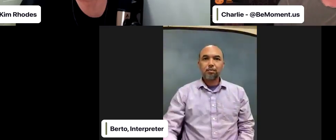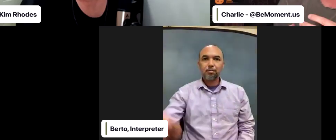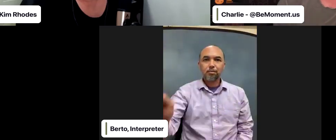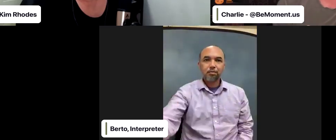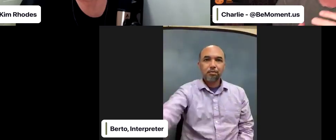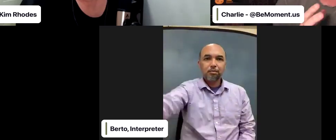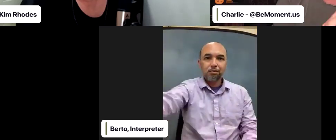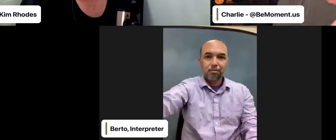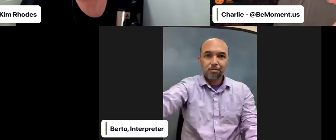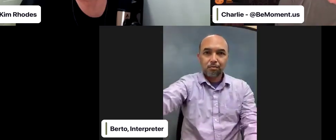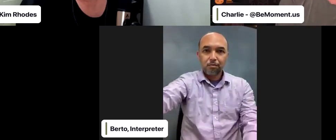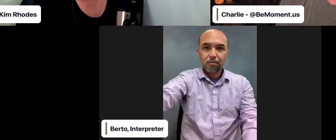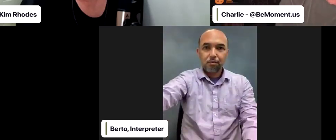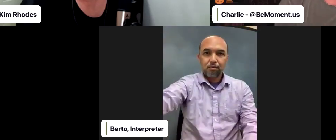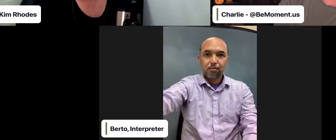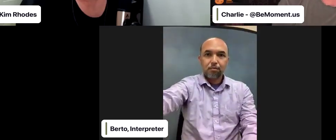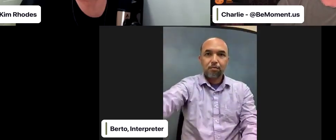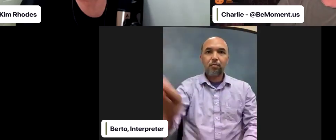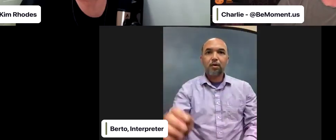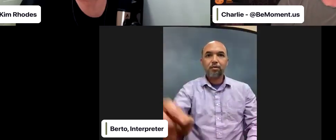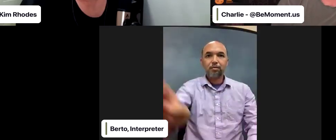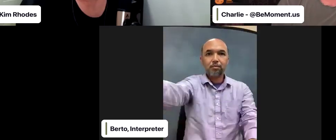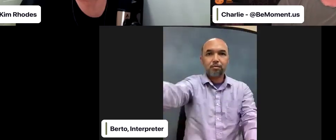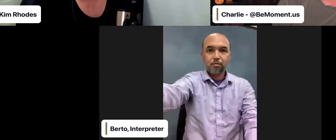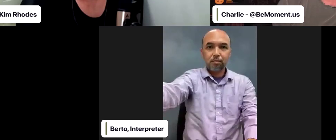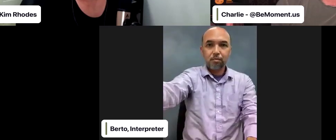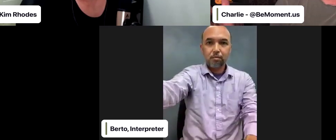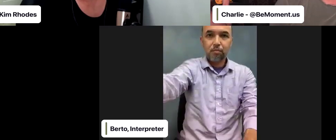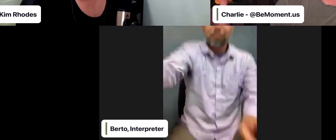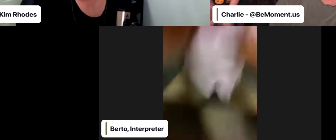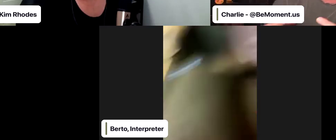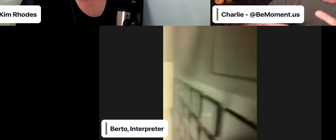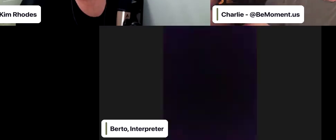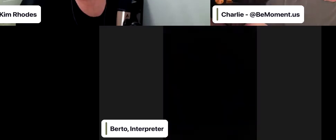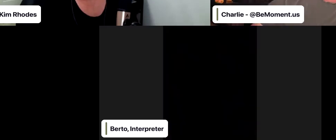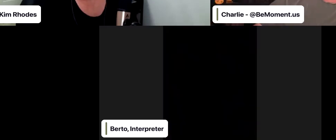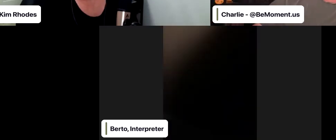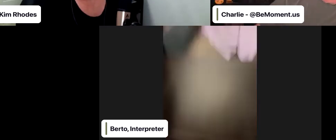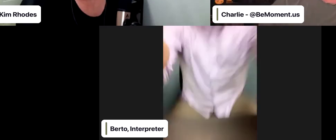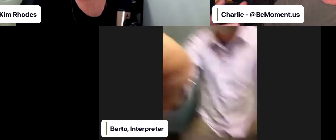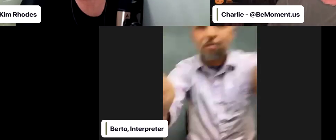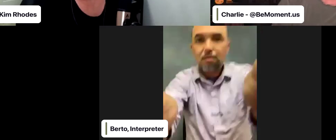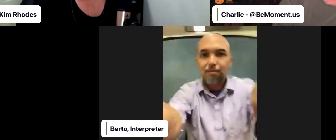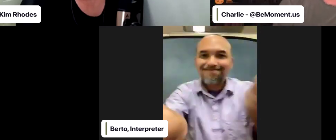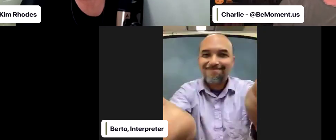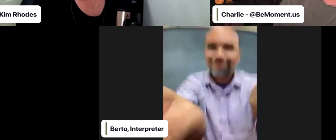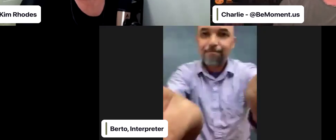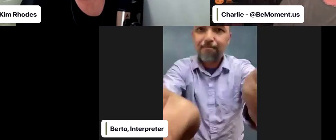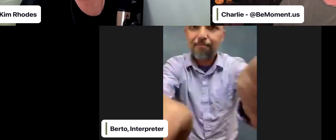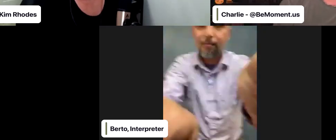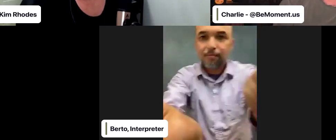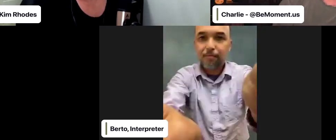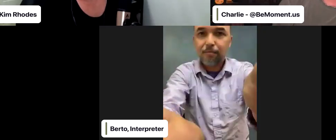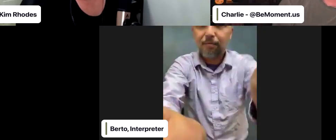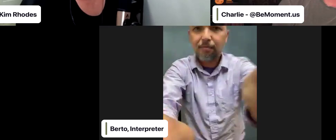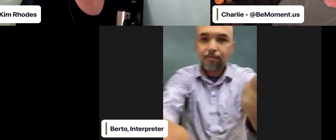here. We've been talking about the afterlife since the moment we were conceived, I'm sure.